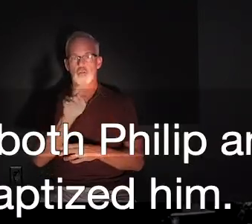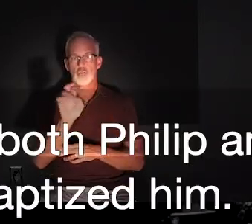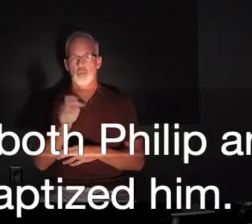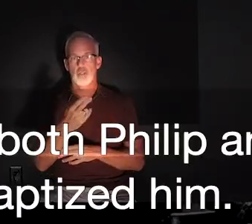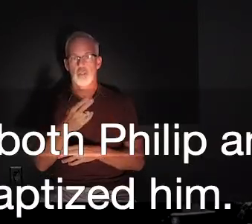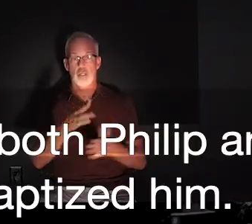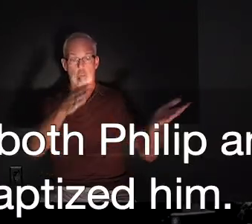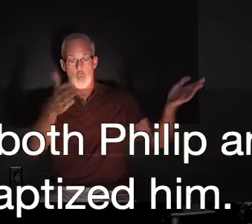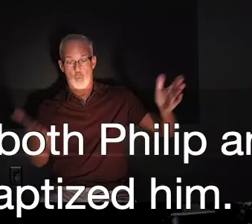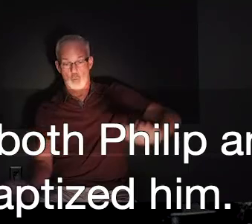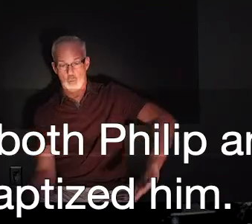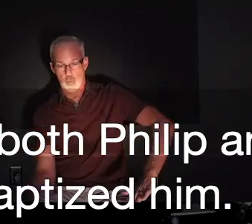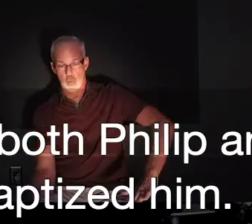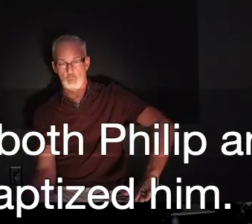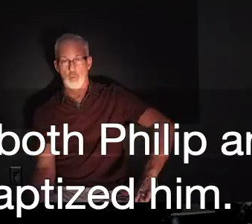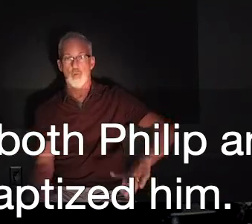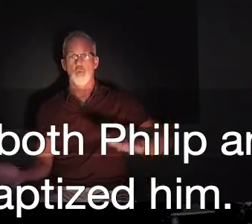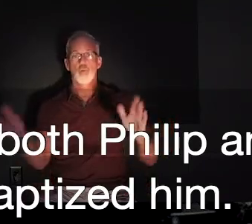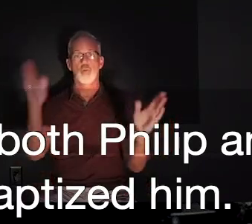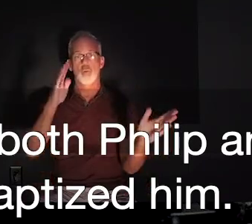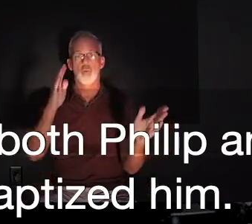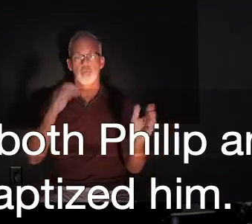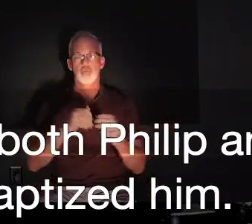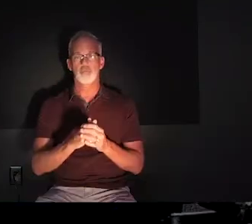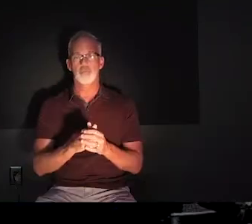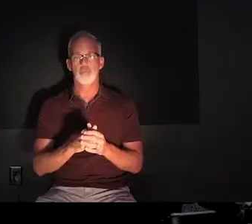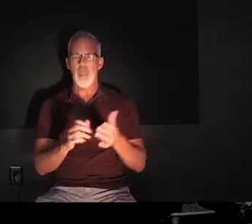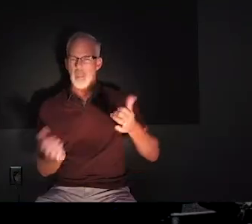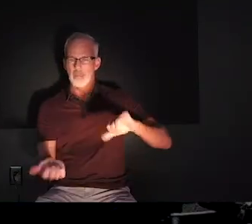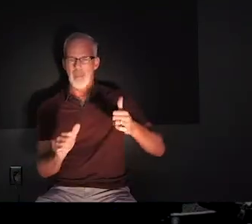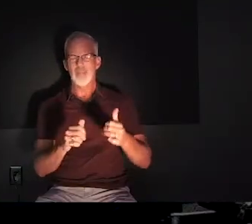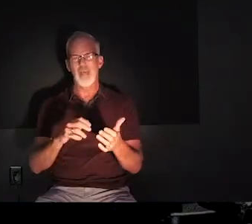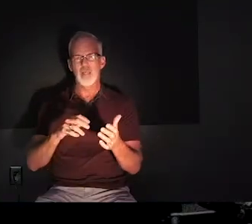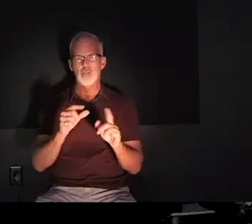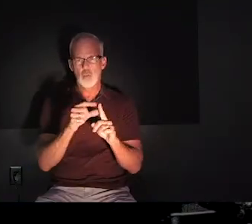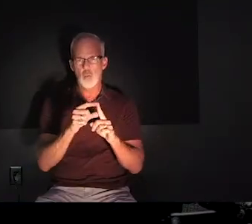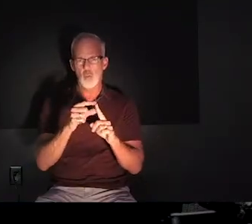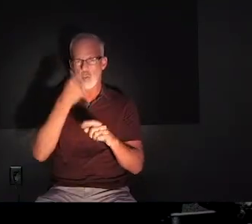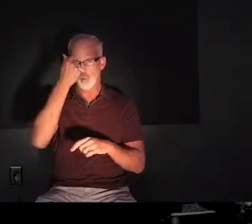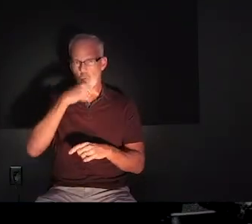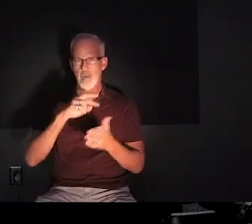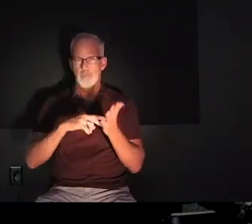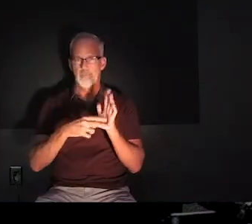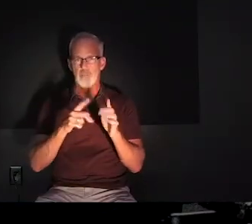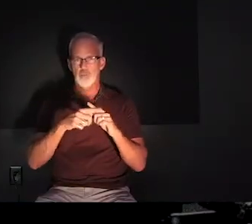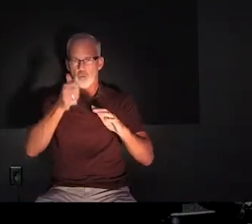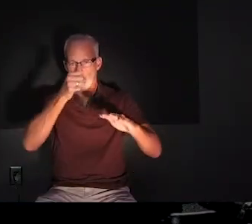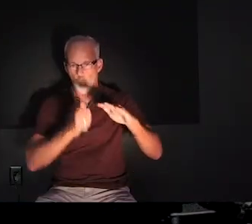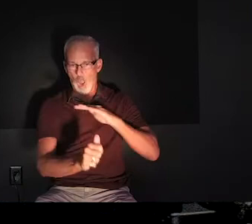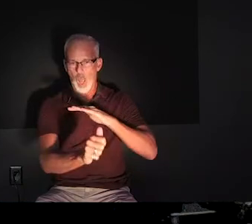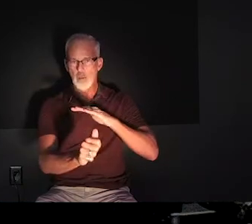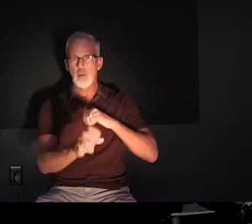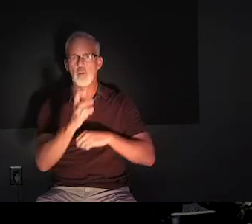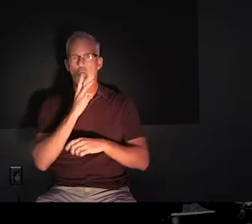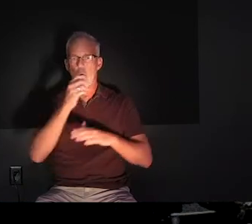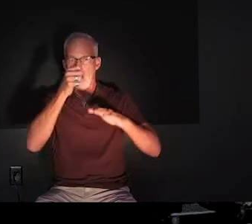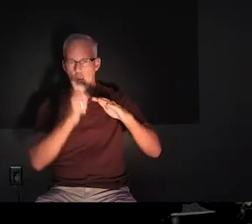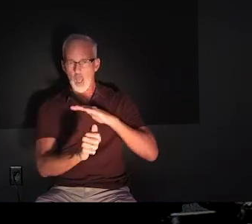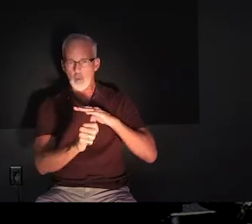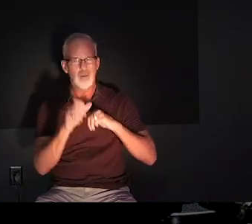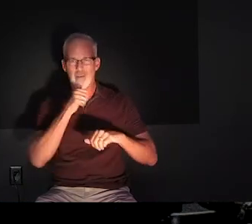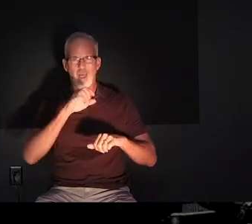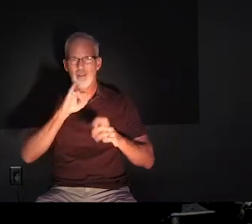the water and he baptized him. That word baptized, it means to be immersed. It means to go